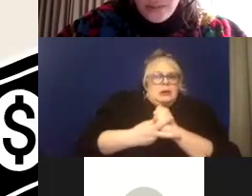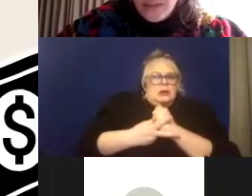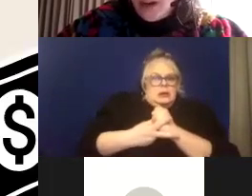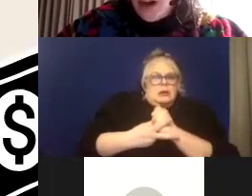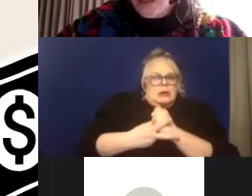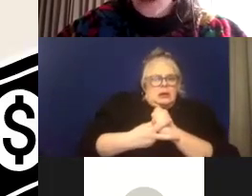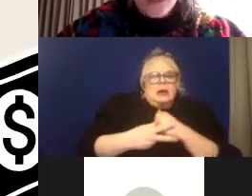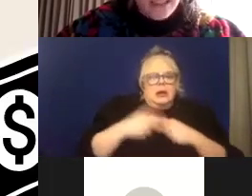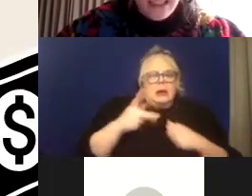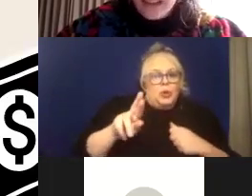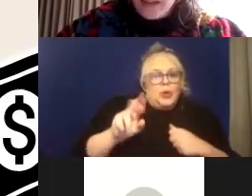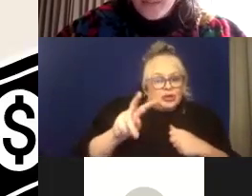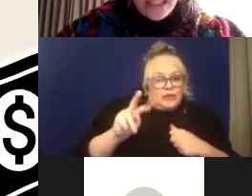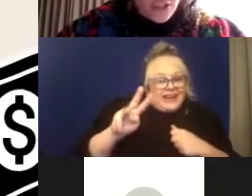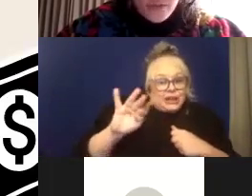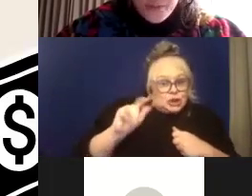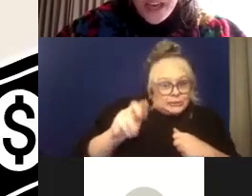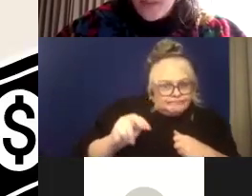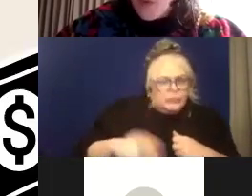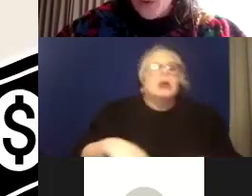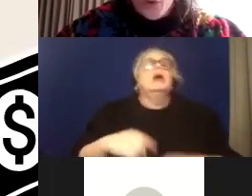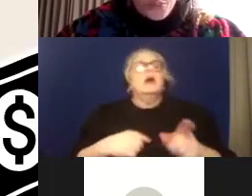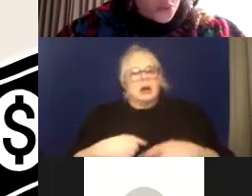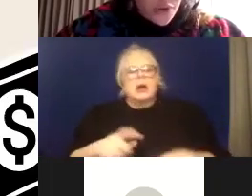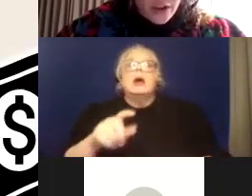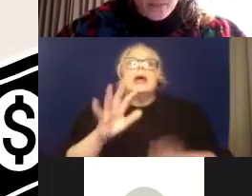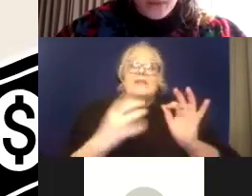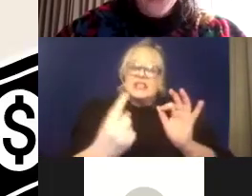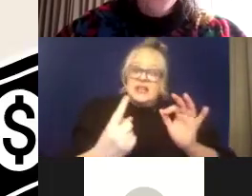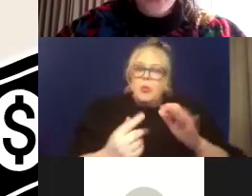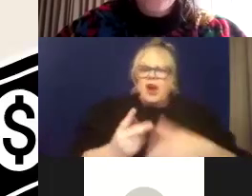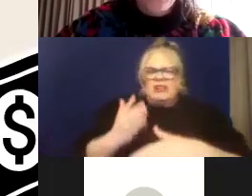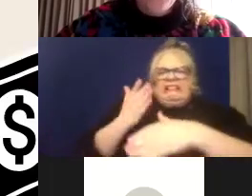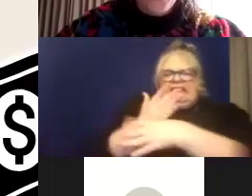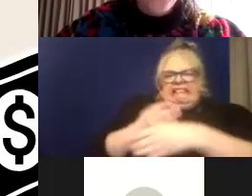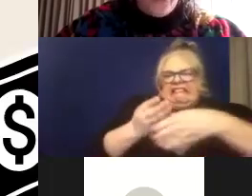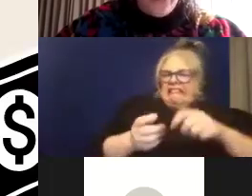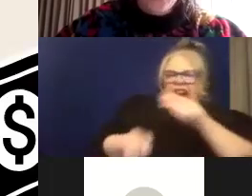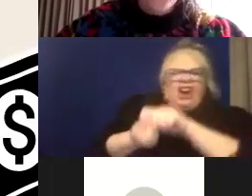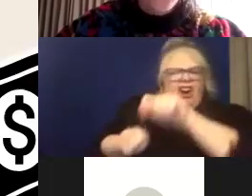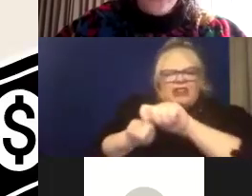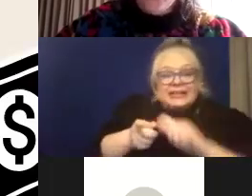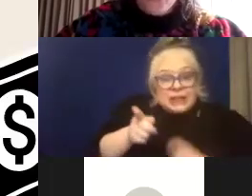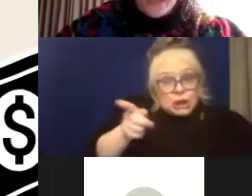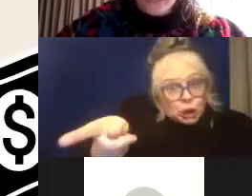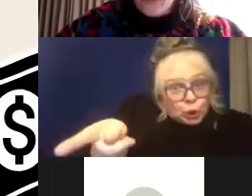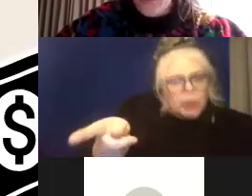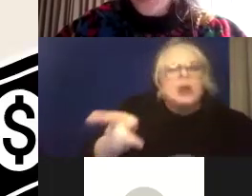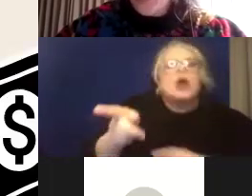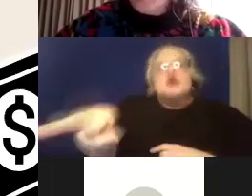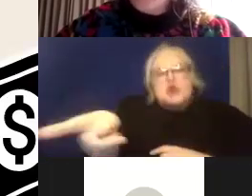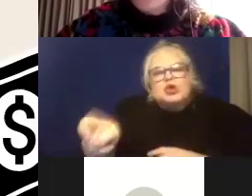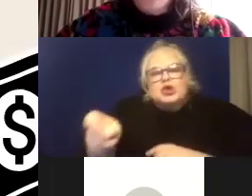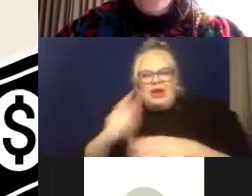you. Don't delete the messages from them or your profile, but you should block people anyone who's threatening or harassing